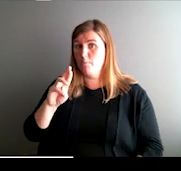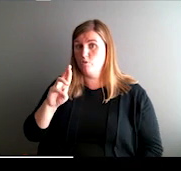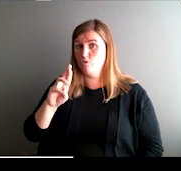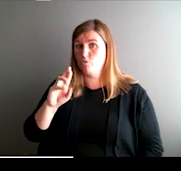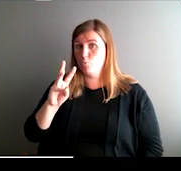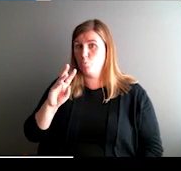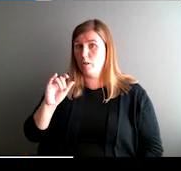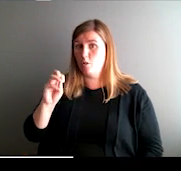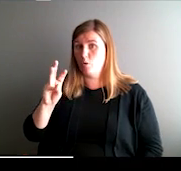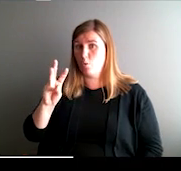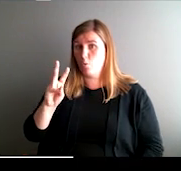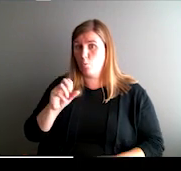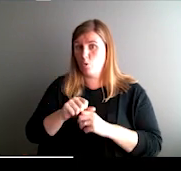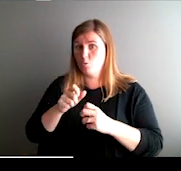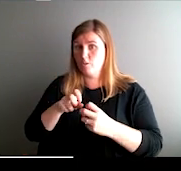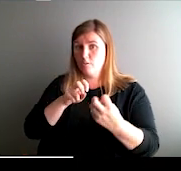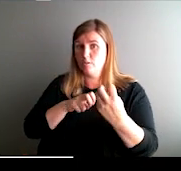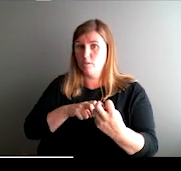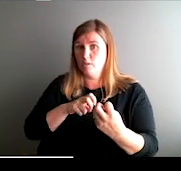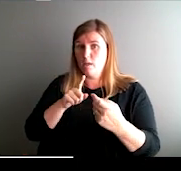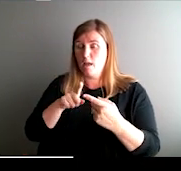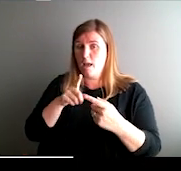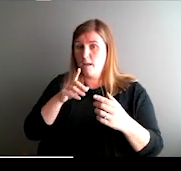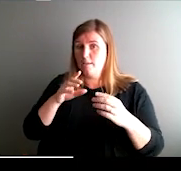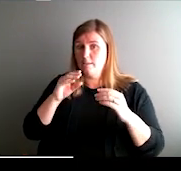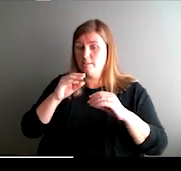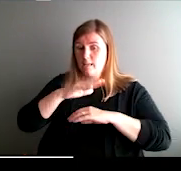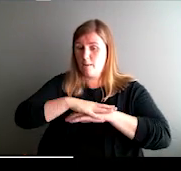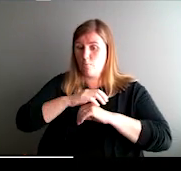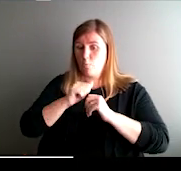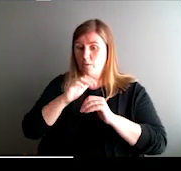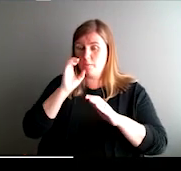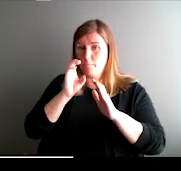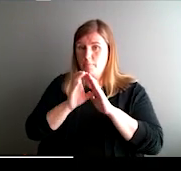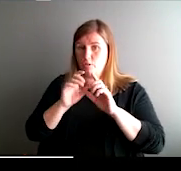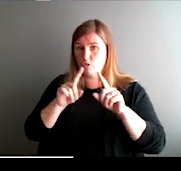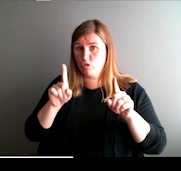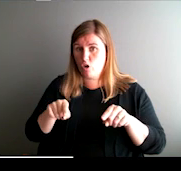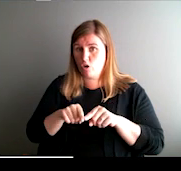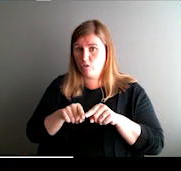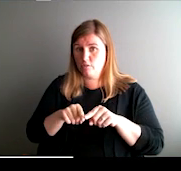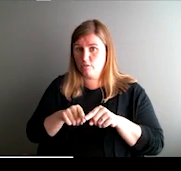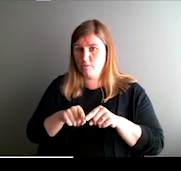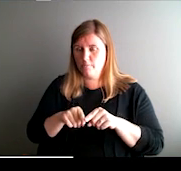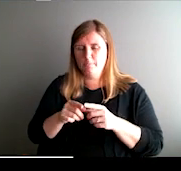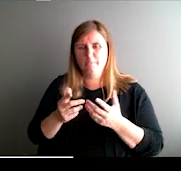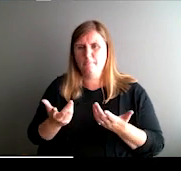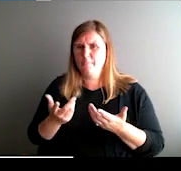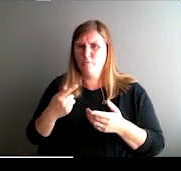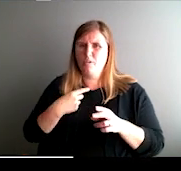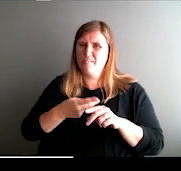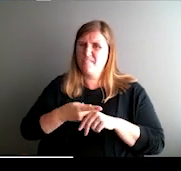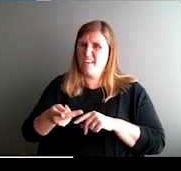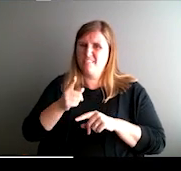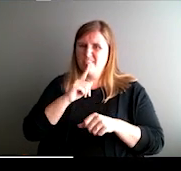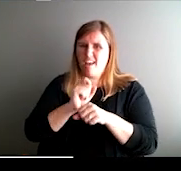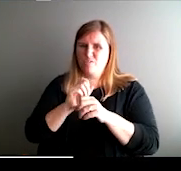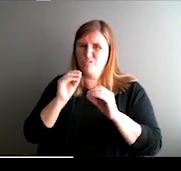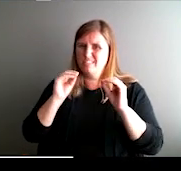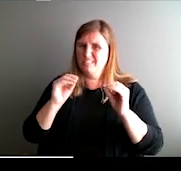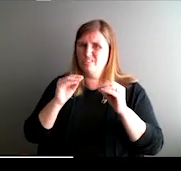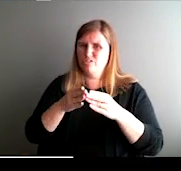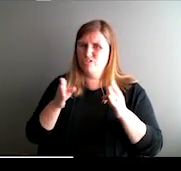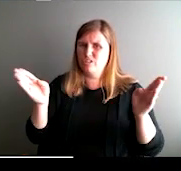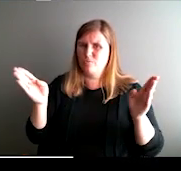with him, sitting across from him at a table with picture cards, then we've failed to teach a